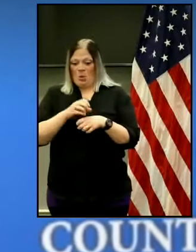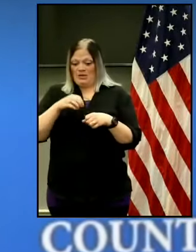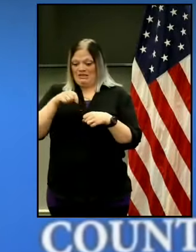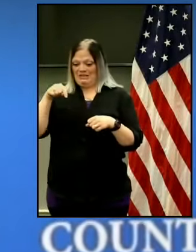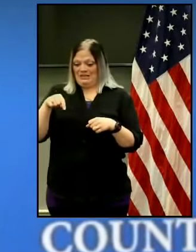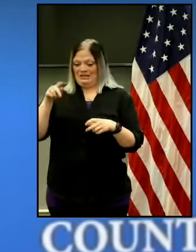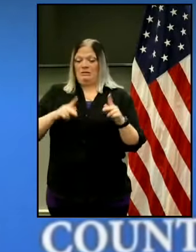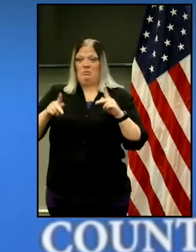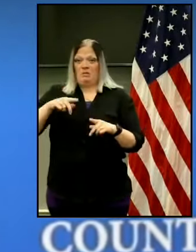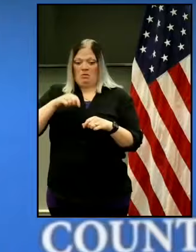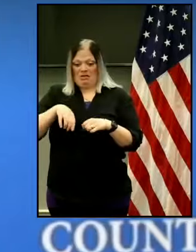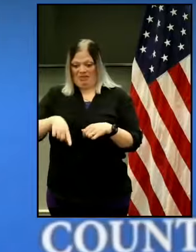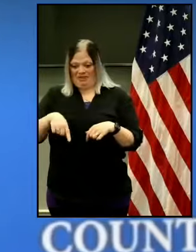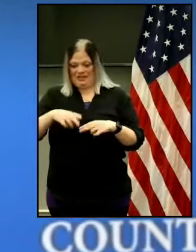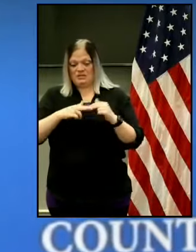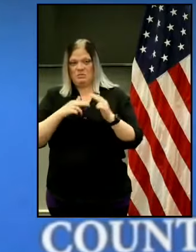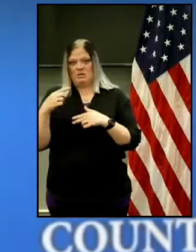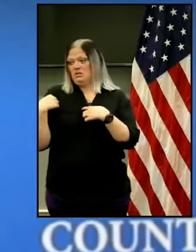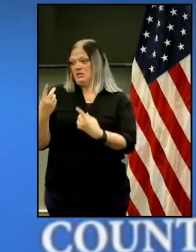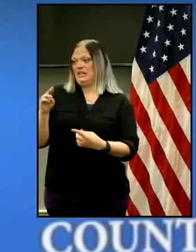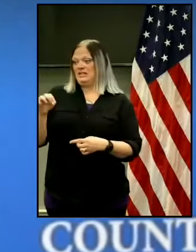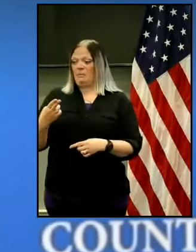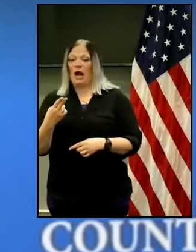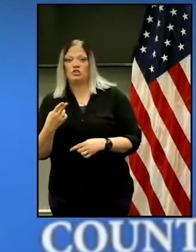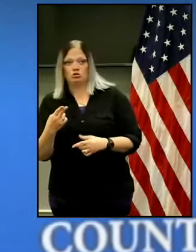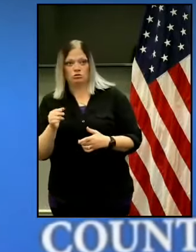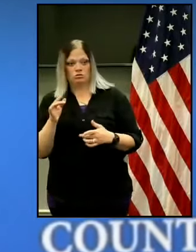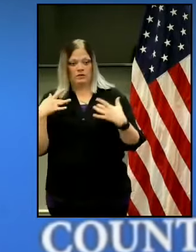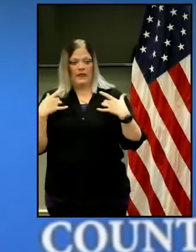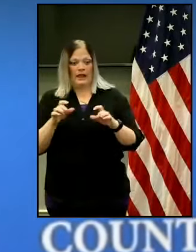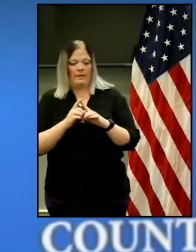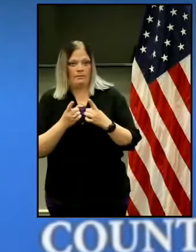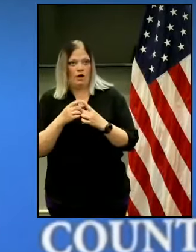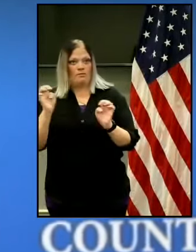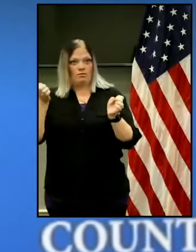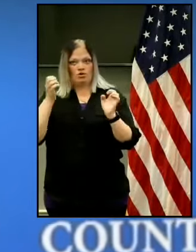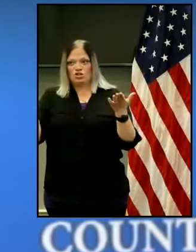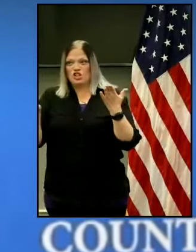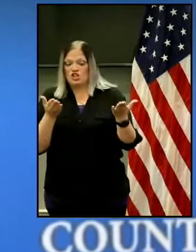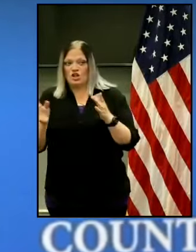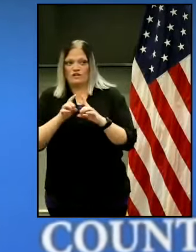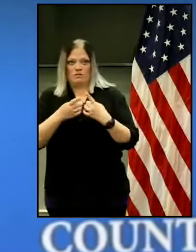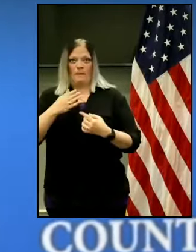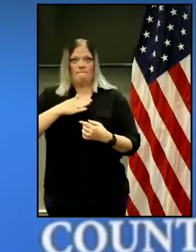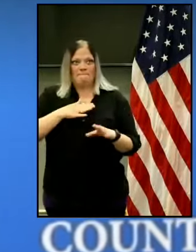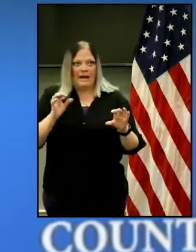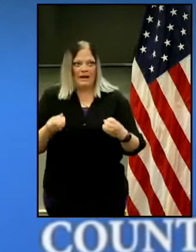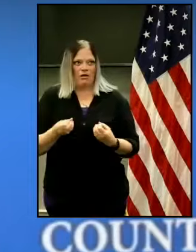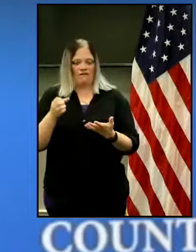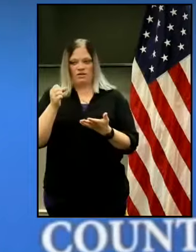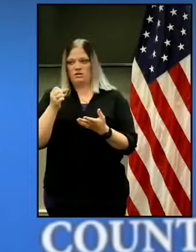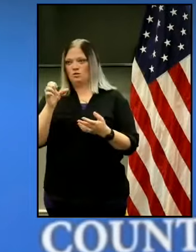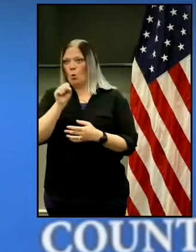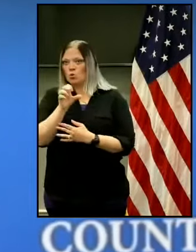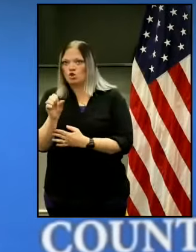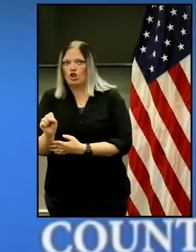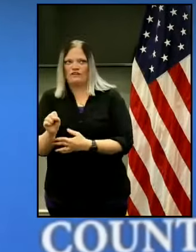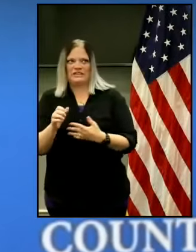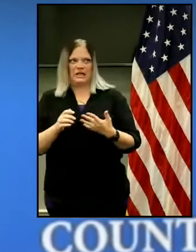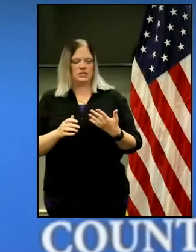day since March. Our health department, our emergency services department, my office, social